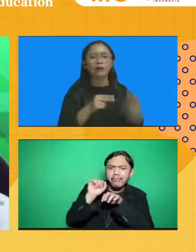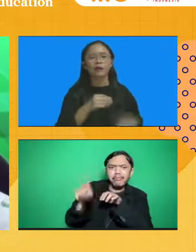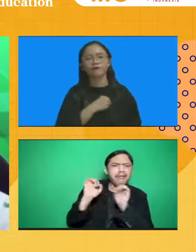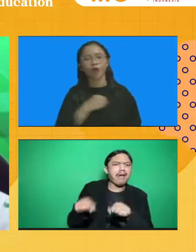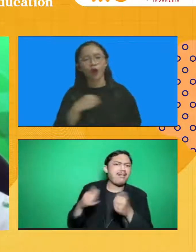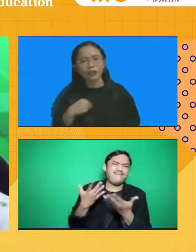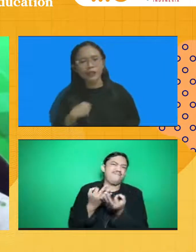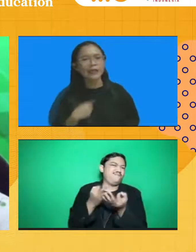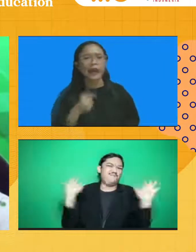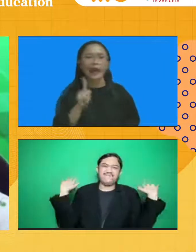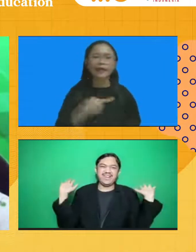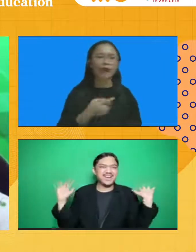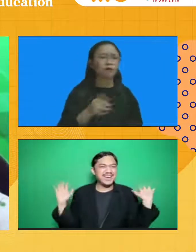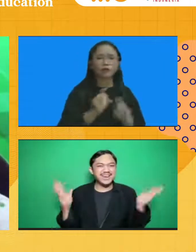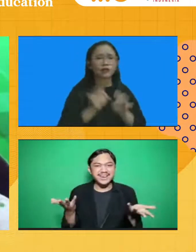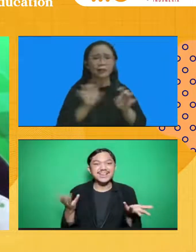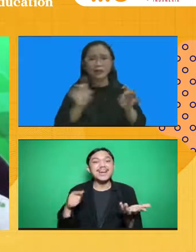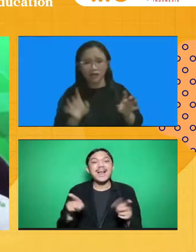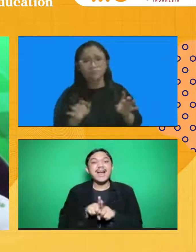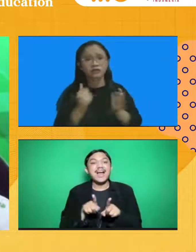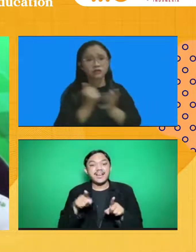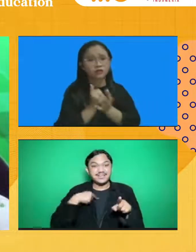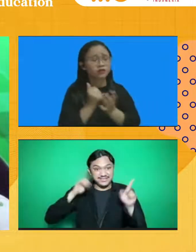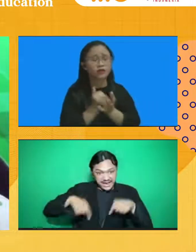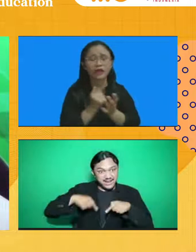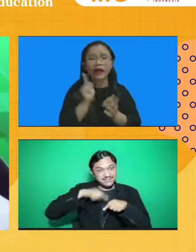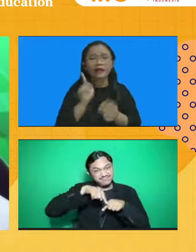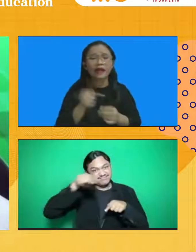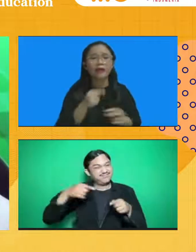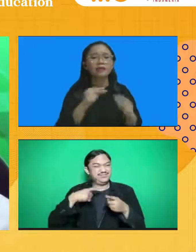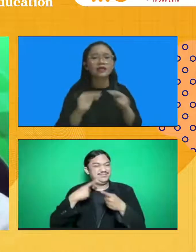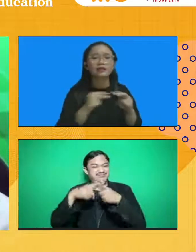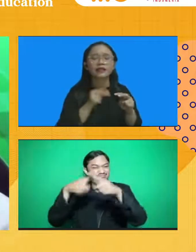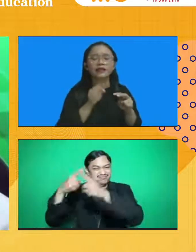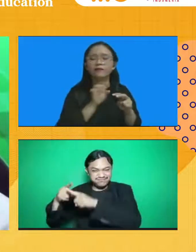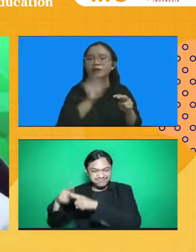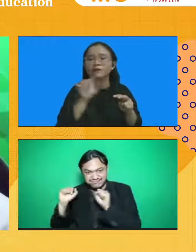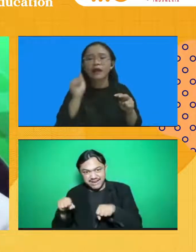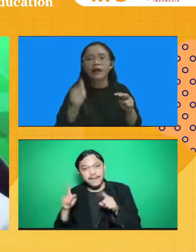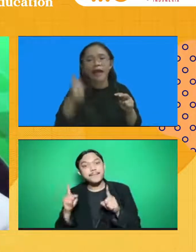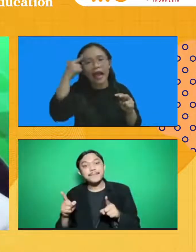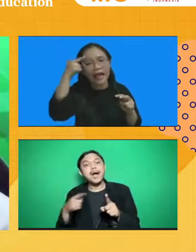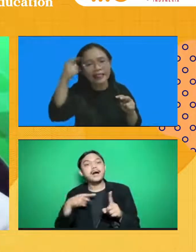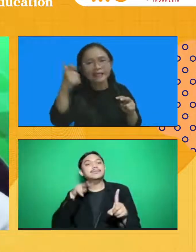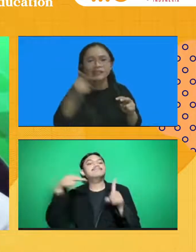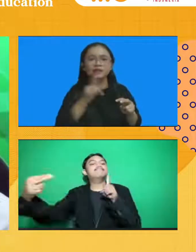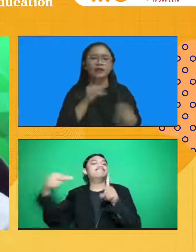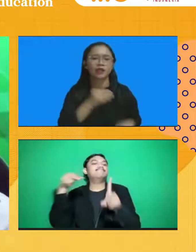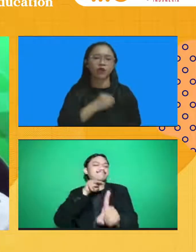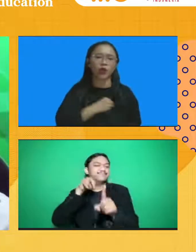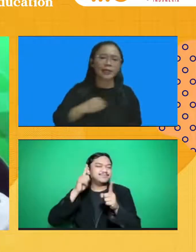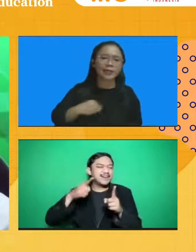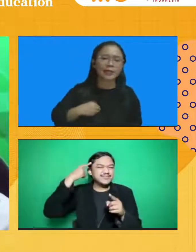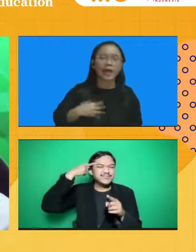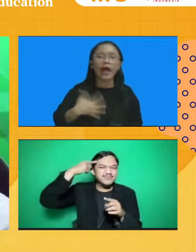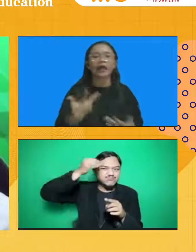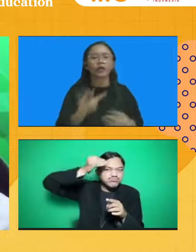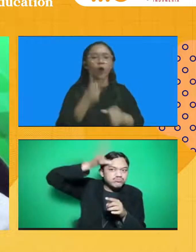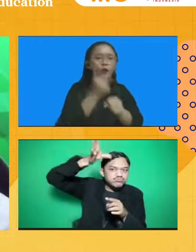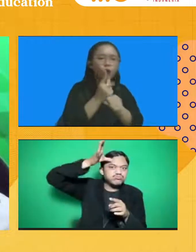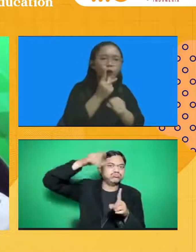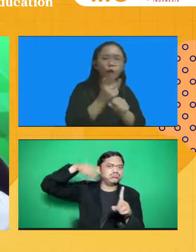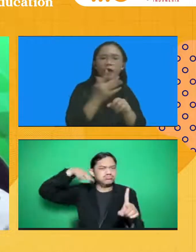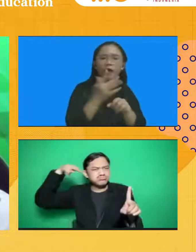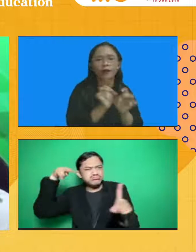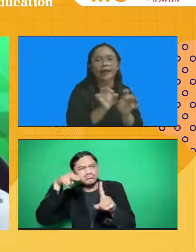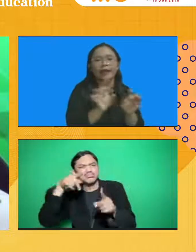other professional things to make ourselves evaluate. But the thing is, but we don't have this thing that, okay,